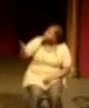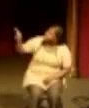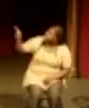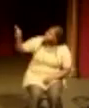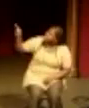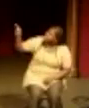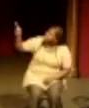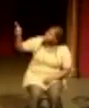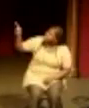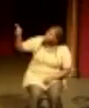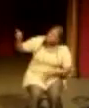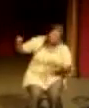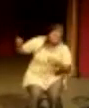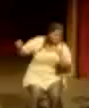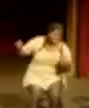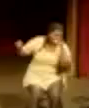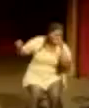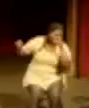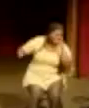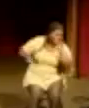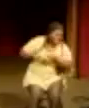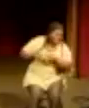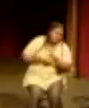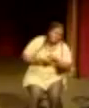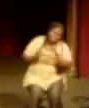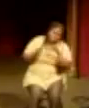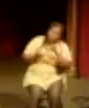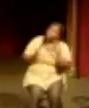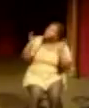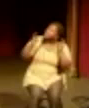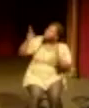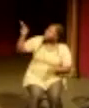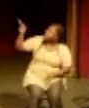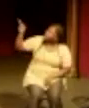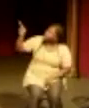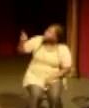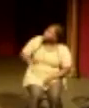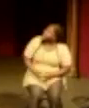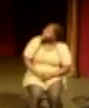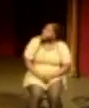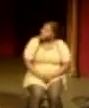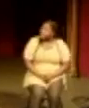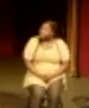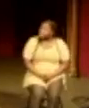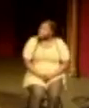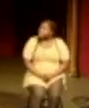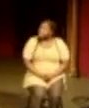that ceremony. Really, really special. We also did a number of